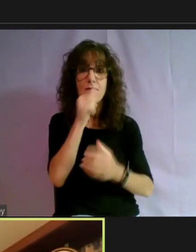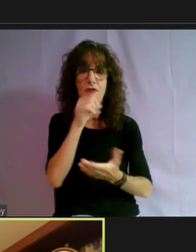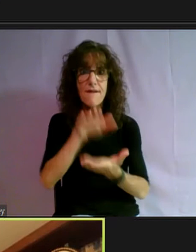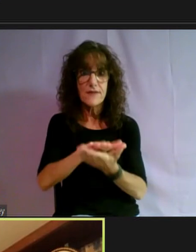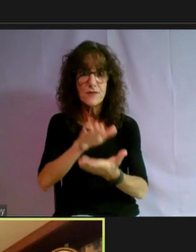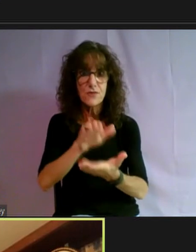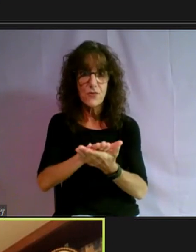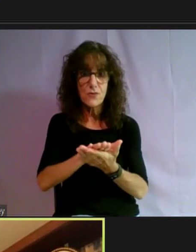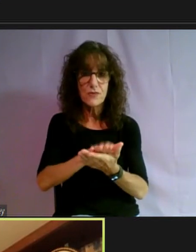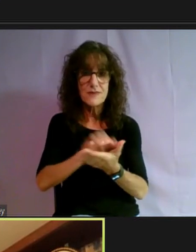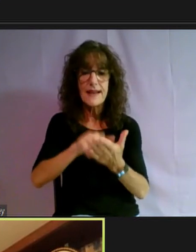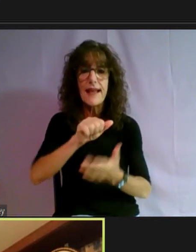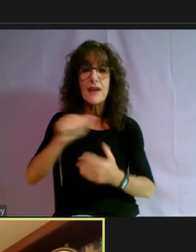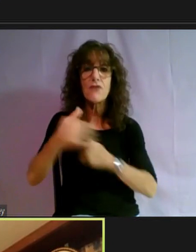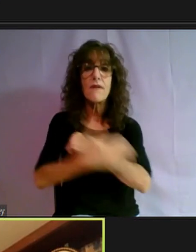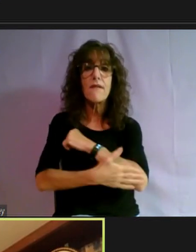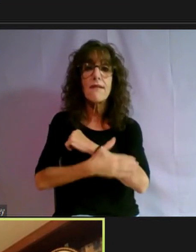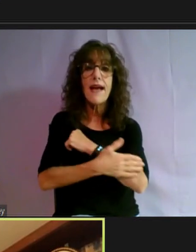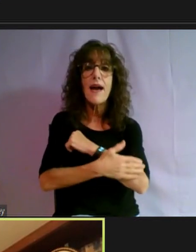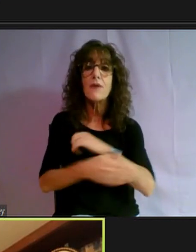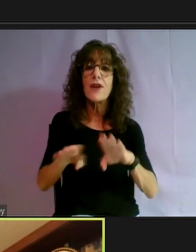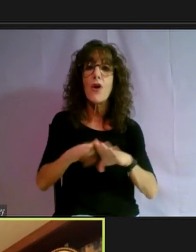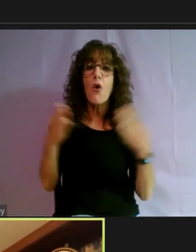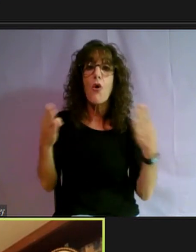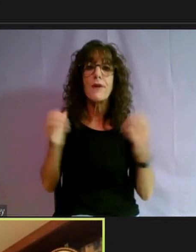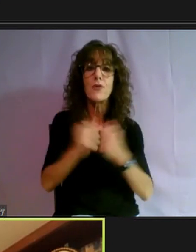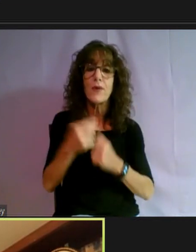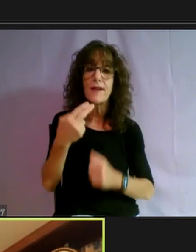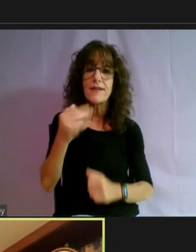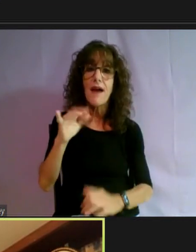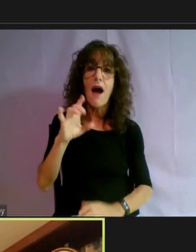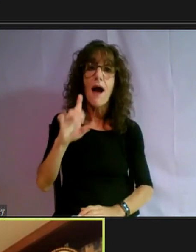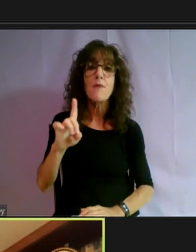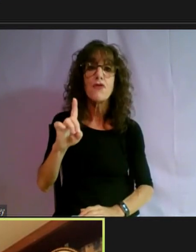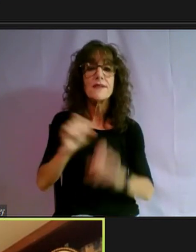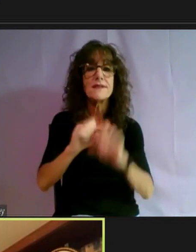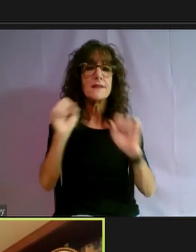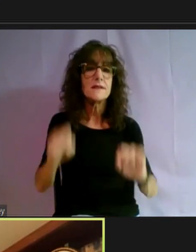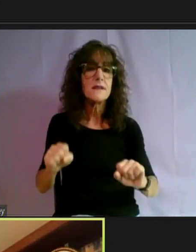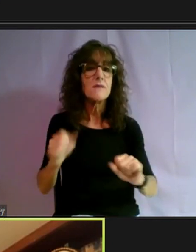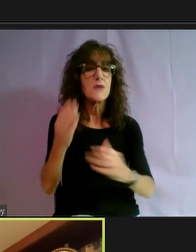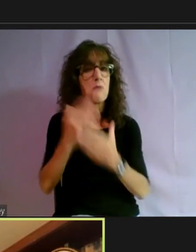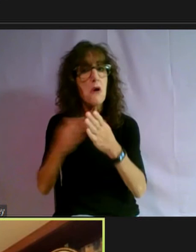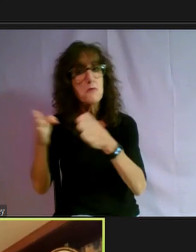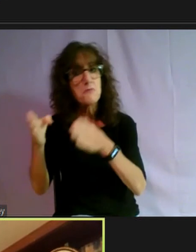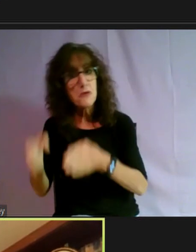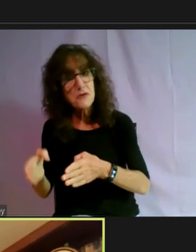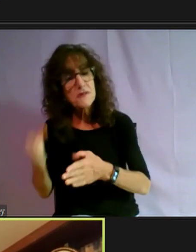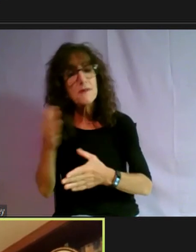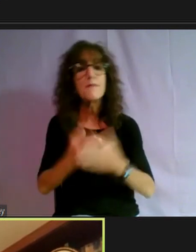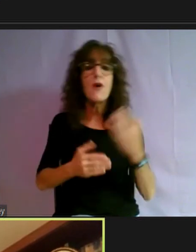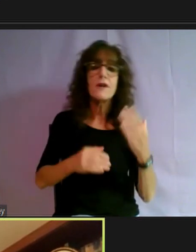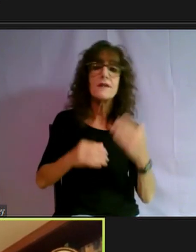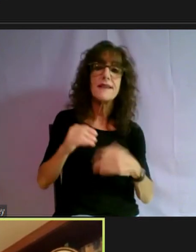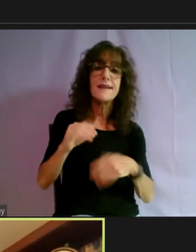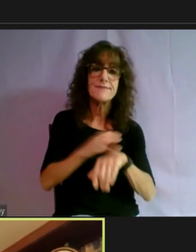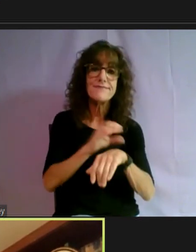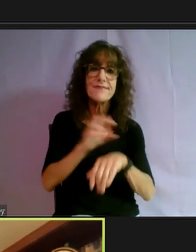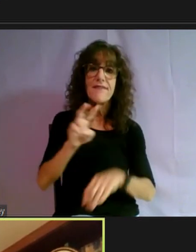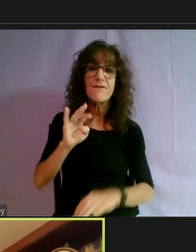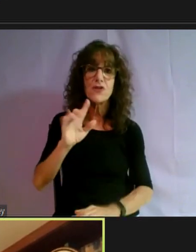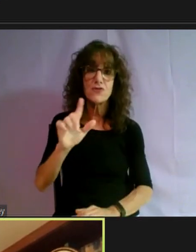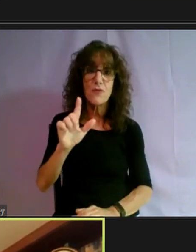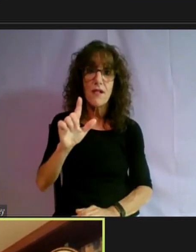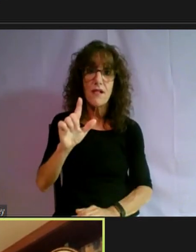in the county opened with hybrid systems, partly in person, partly virtual.